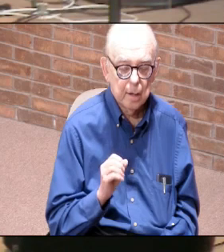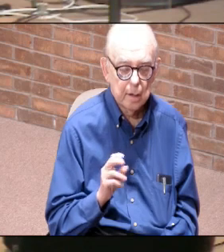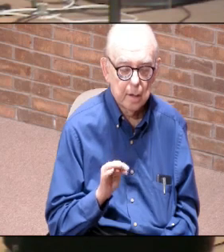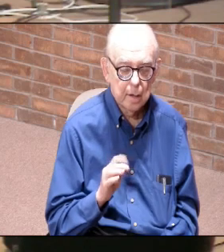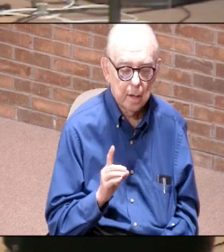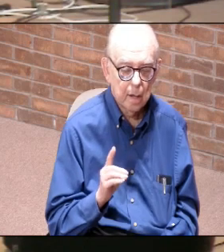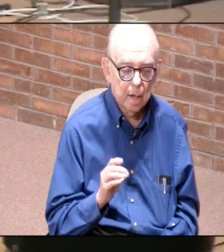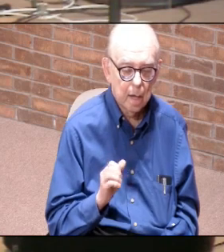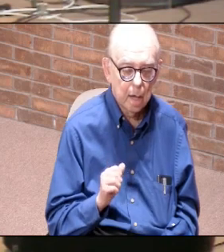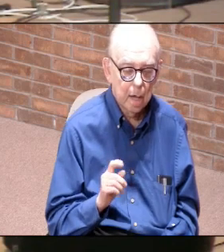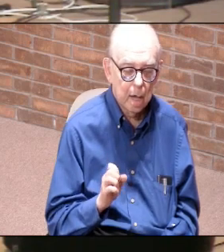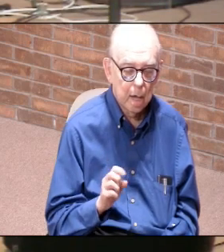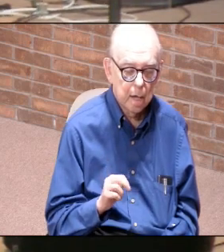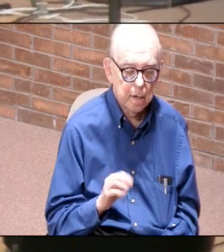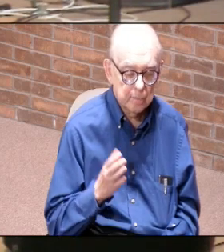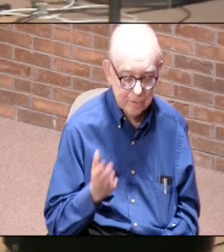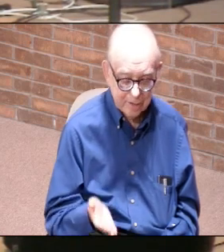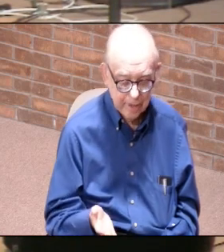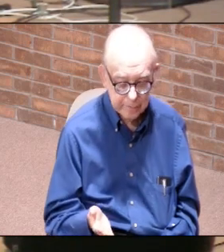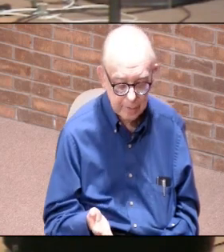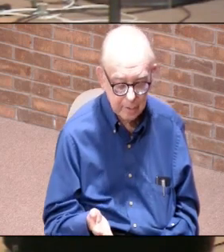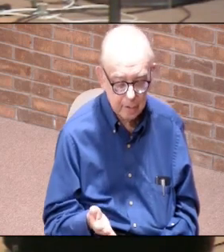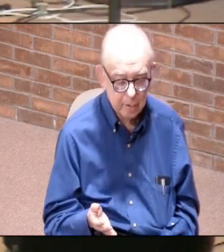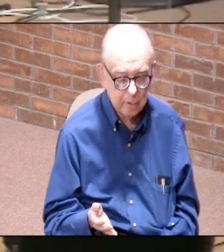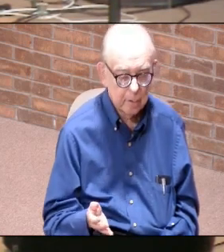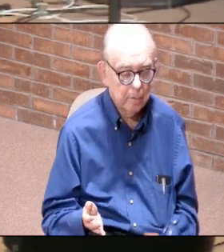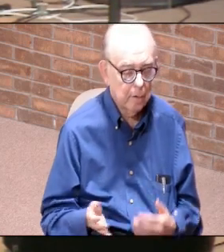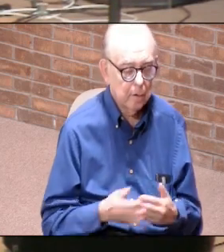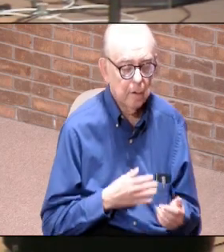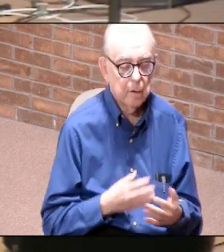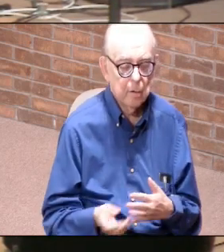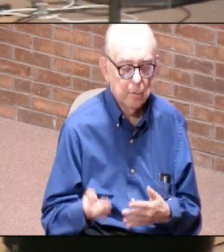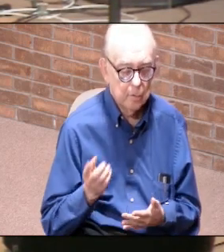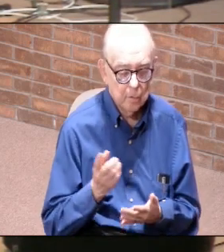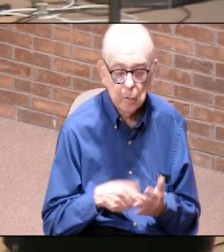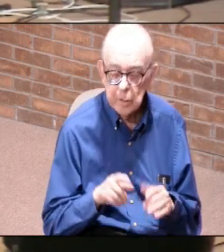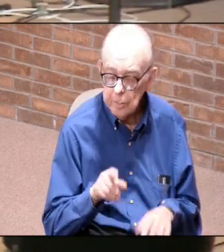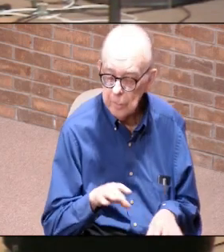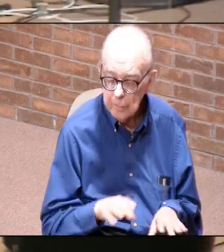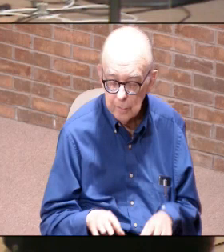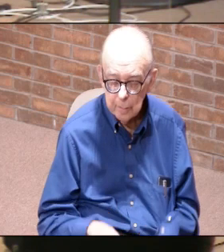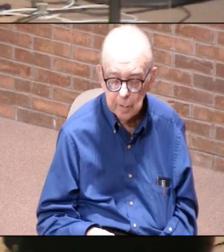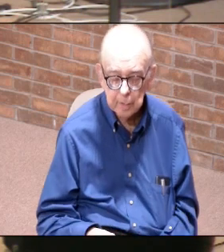The foundation. So no matter what you do,